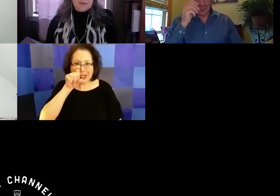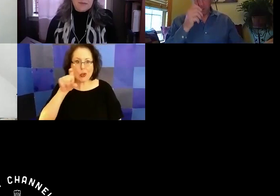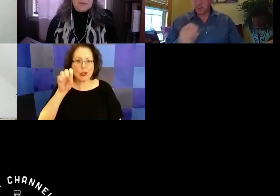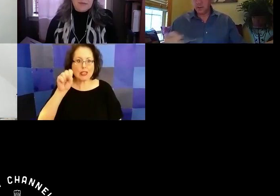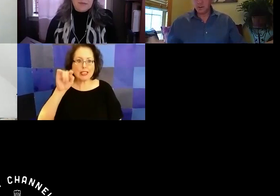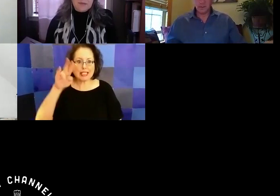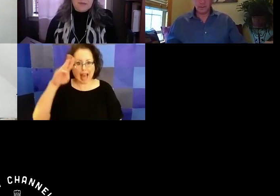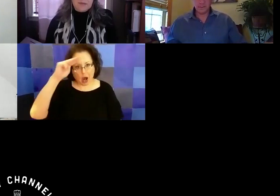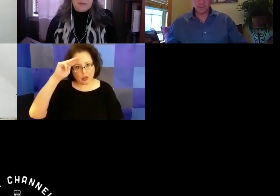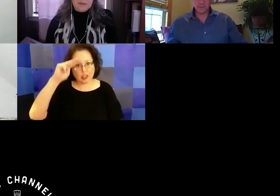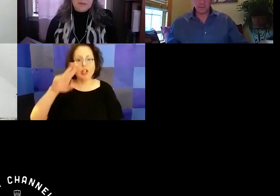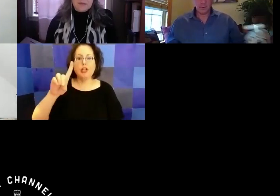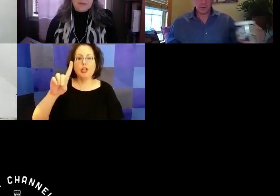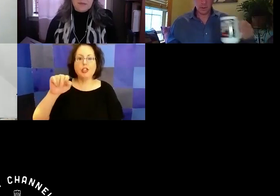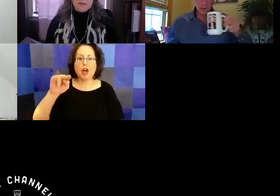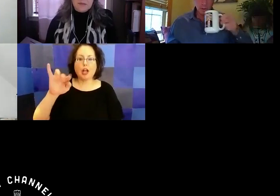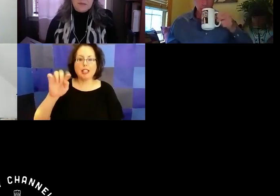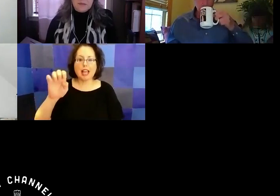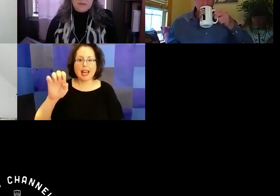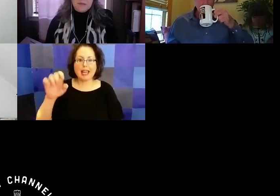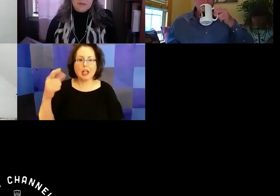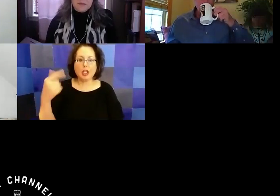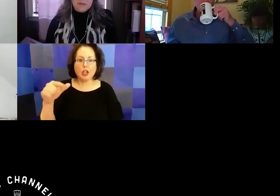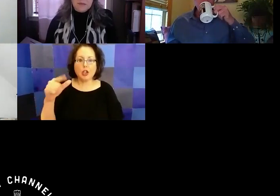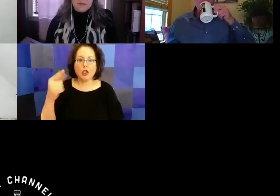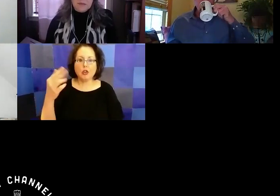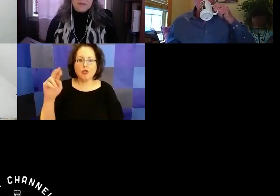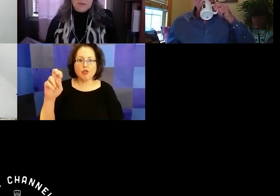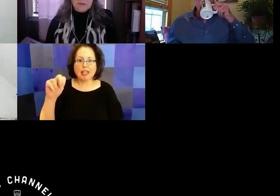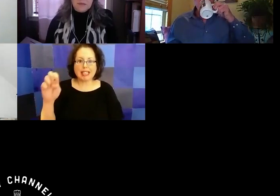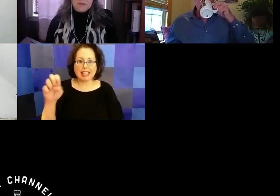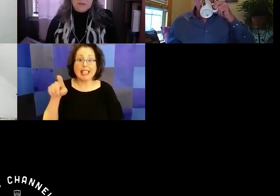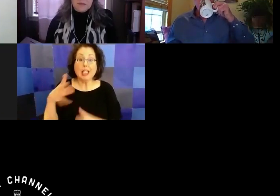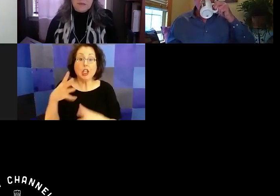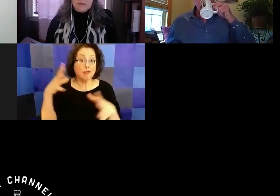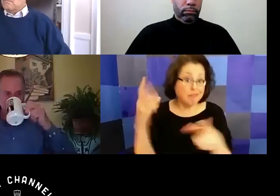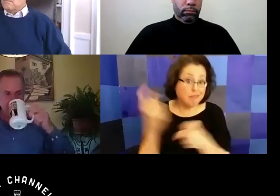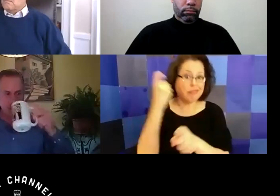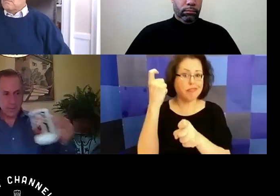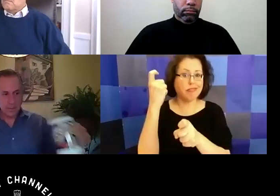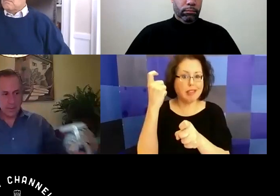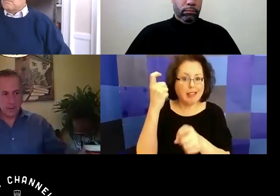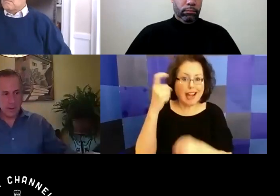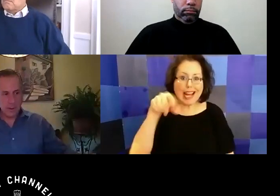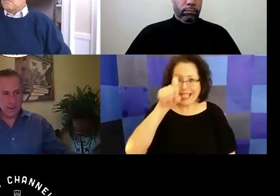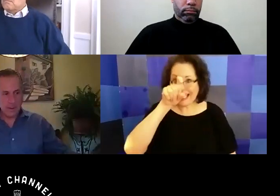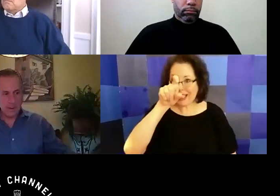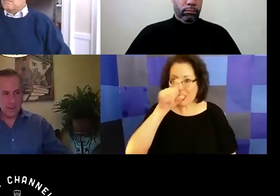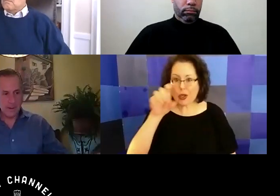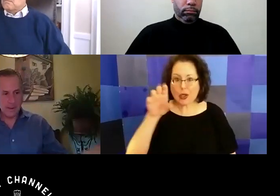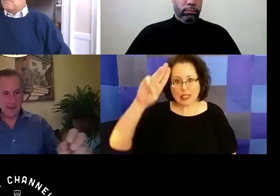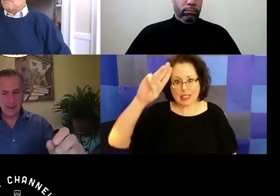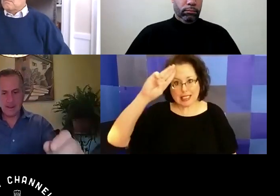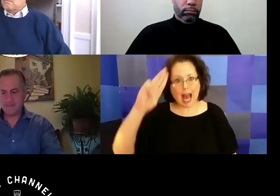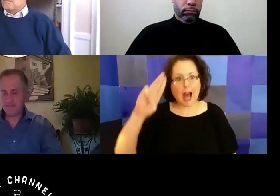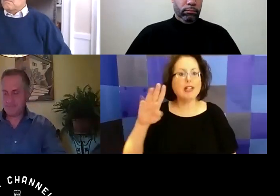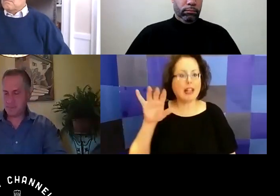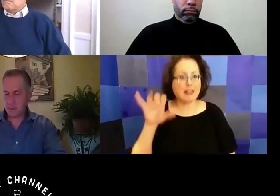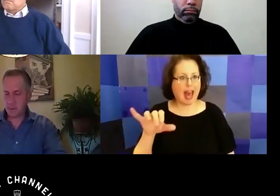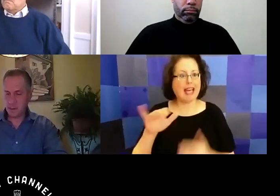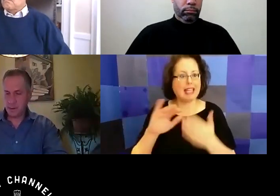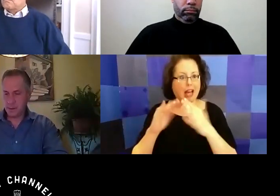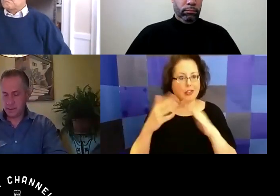Green for his outstanding achievement of attaining the rank of Eagle Scout, and be it further resolved that the Council of the City of Pittsburgh is